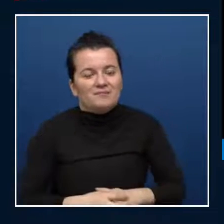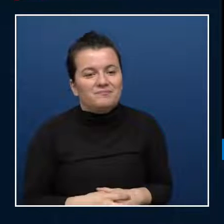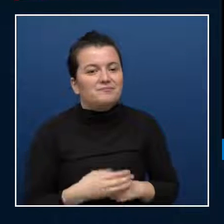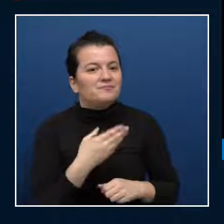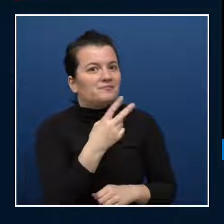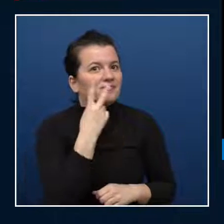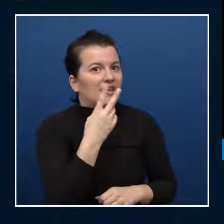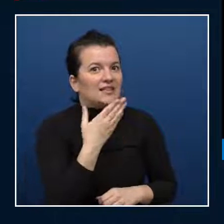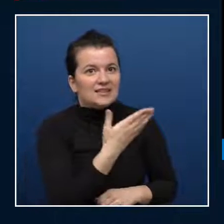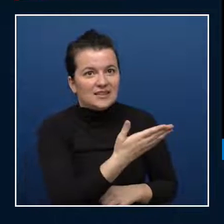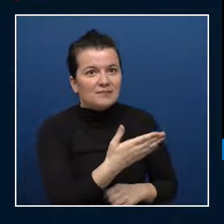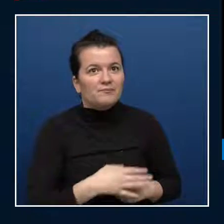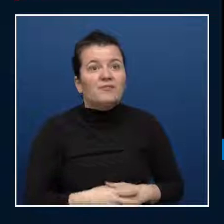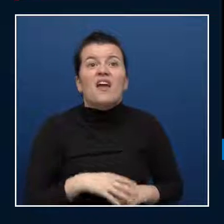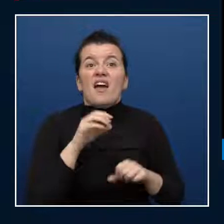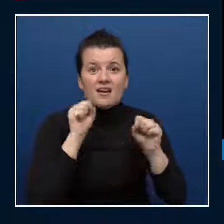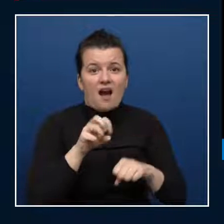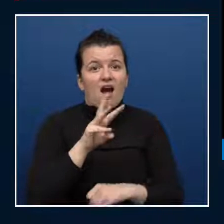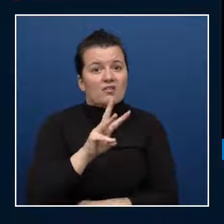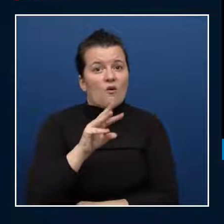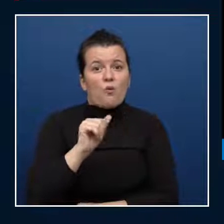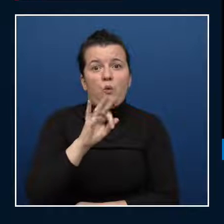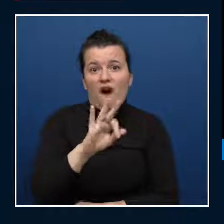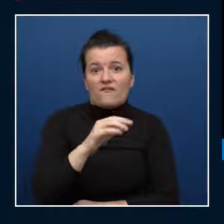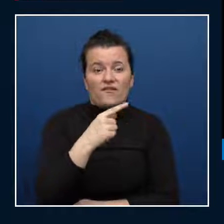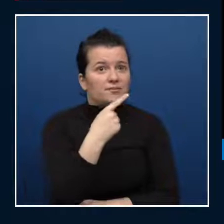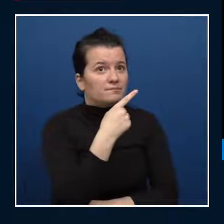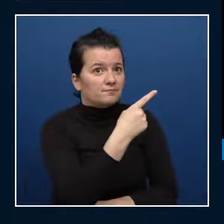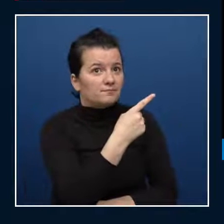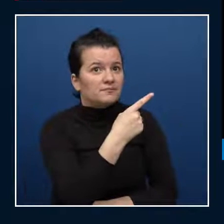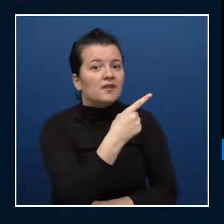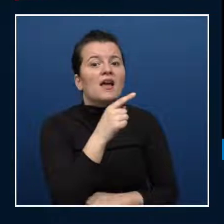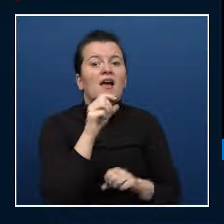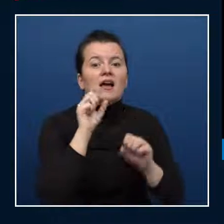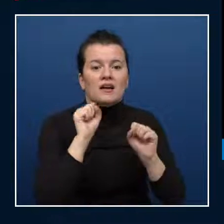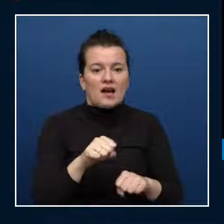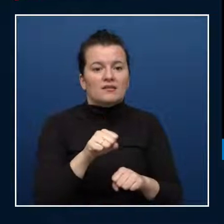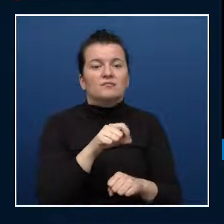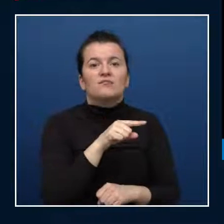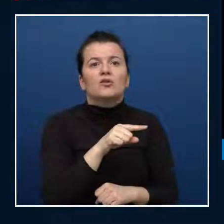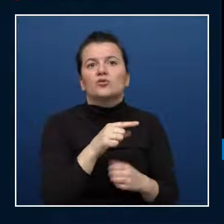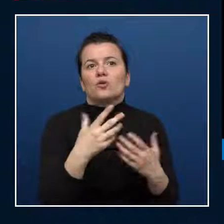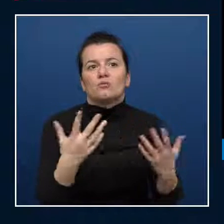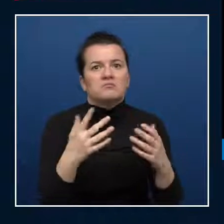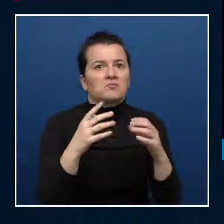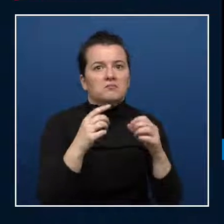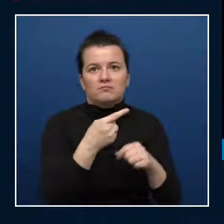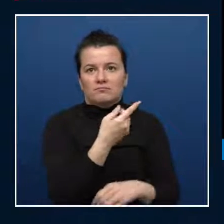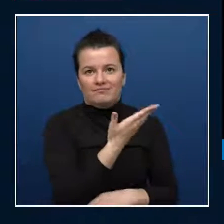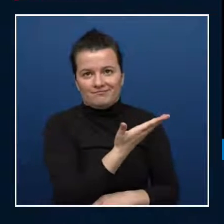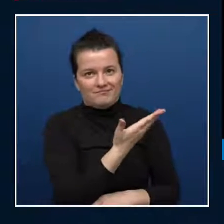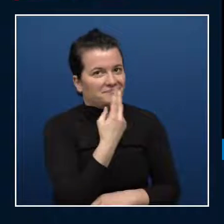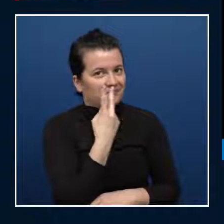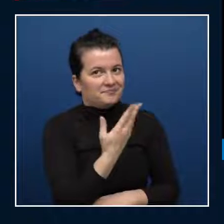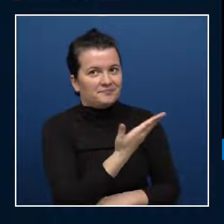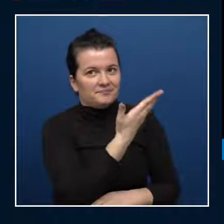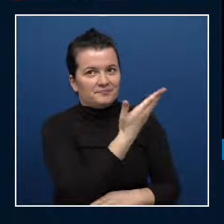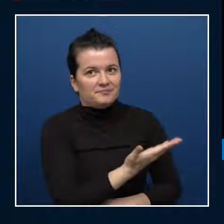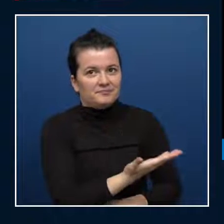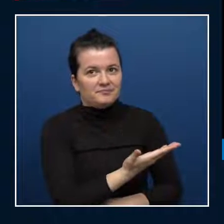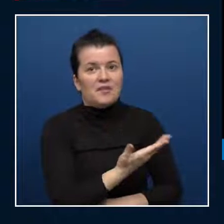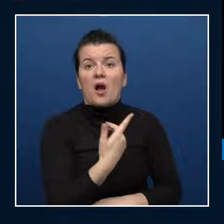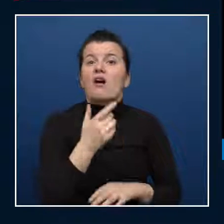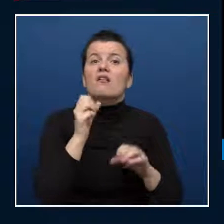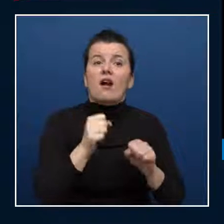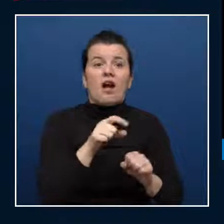can be configured with the OWASP rules, bot rules, or you can configure your own. And because it's a